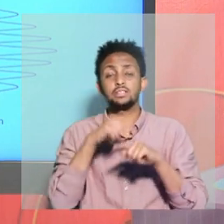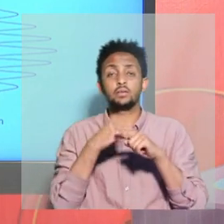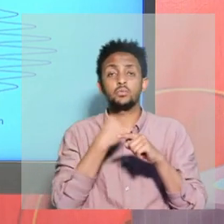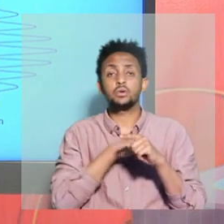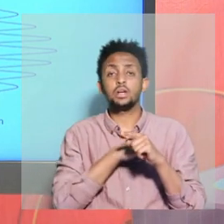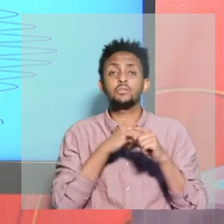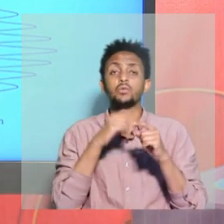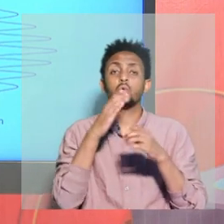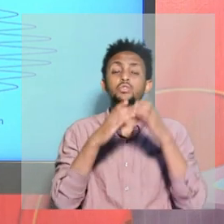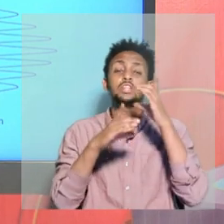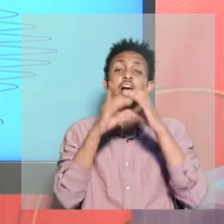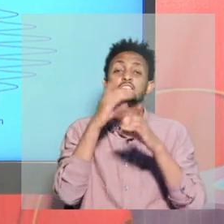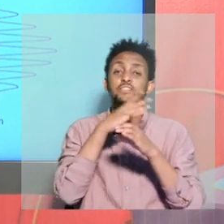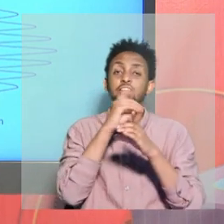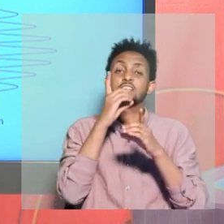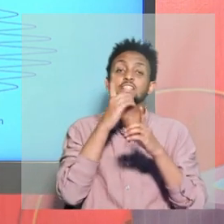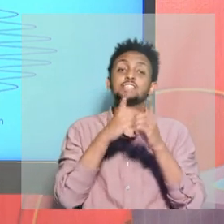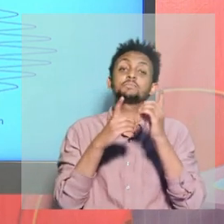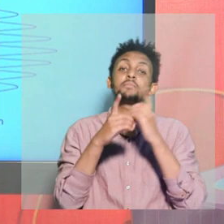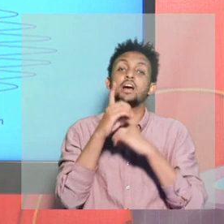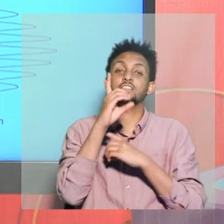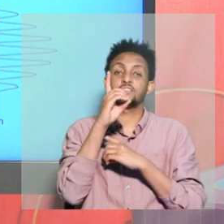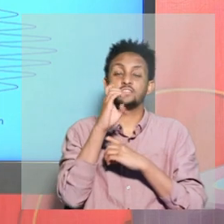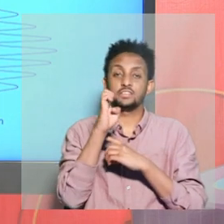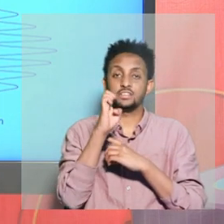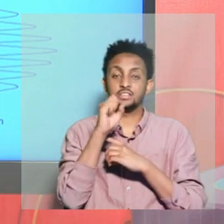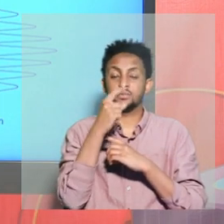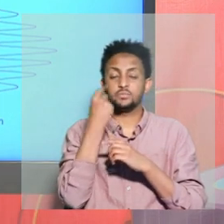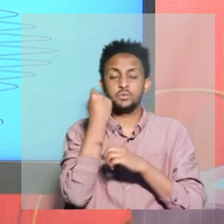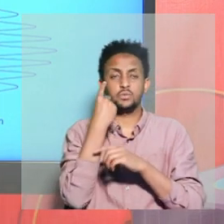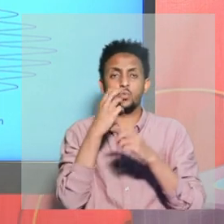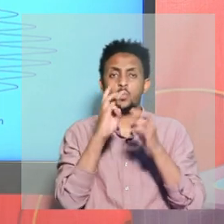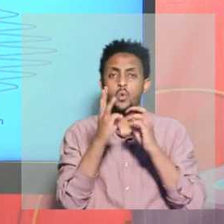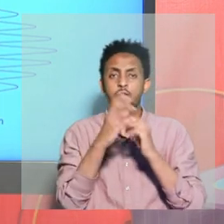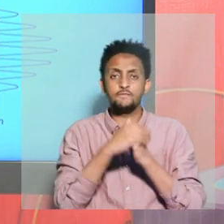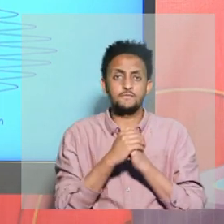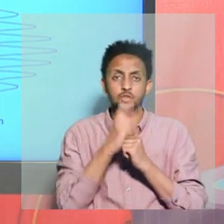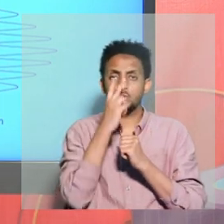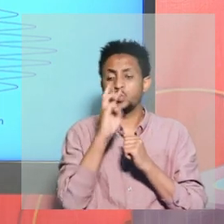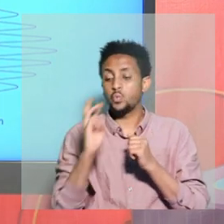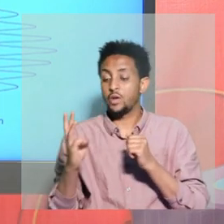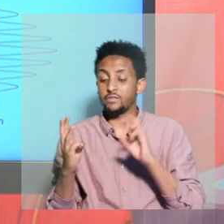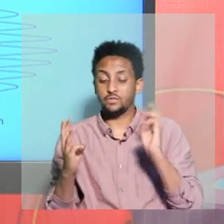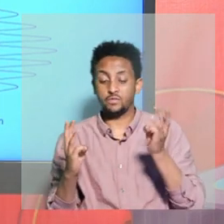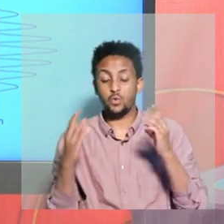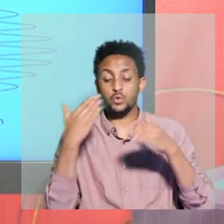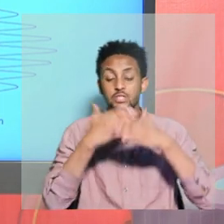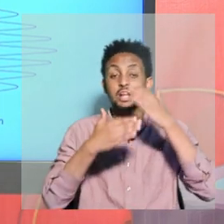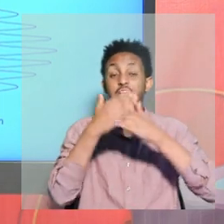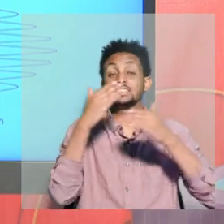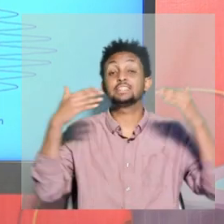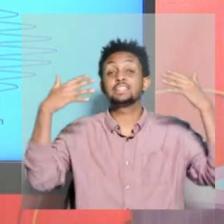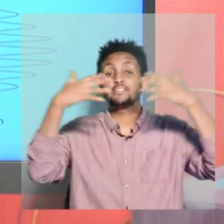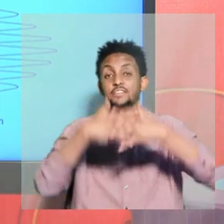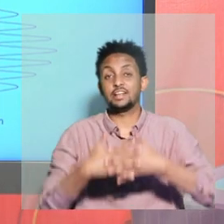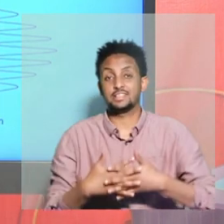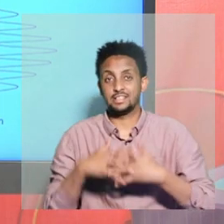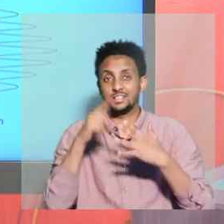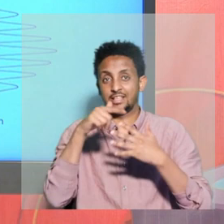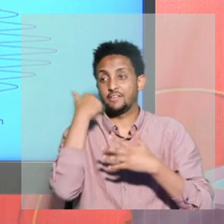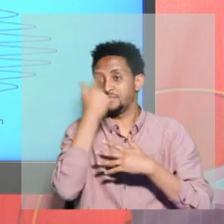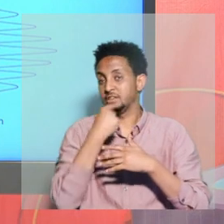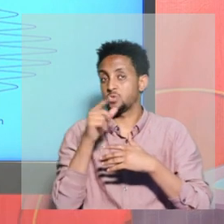can be constructive and destructive interference. As we have discussed in waves, two waves can be constructively interfere if they are in